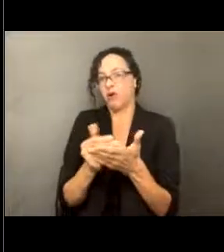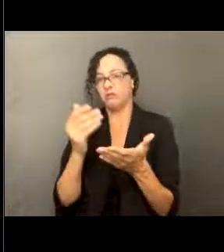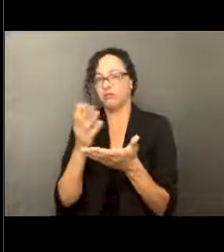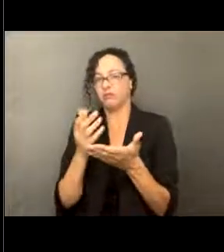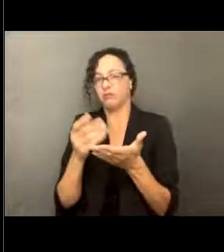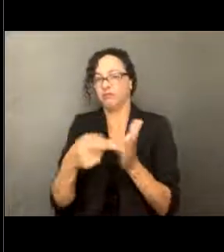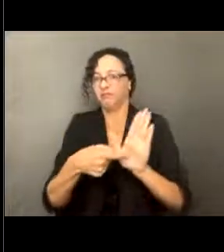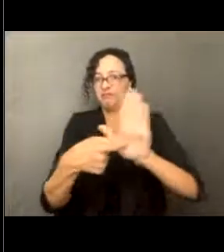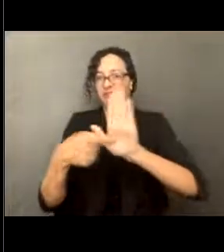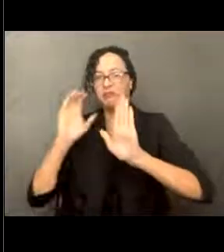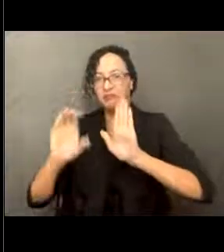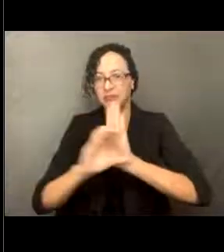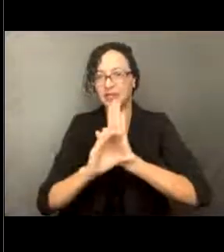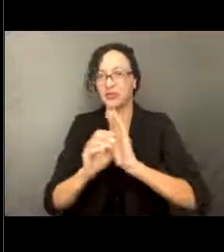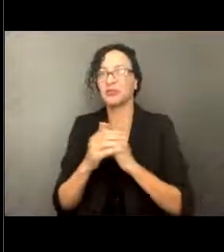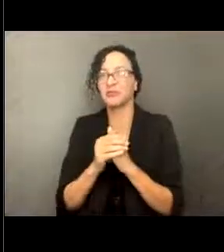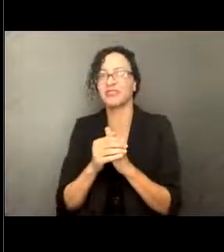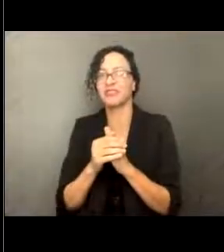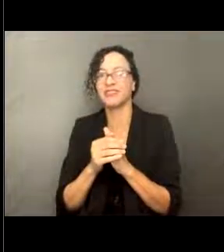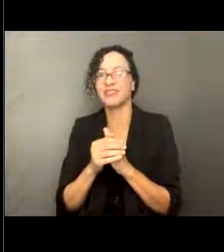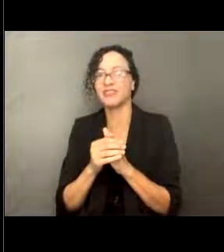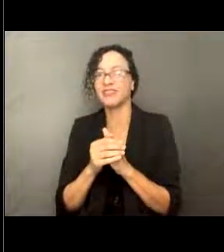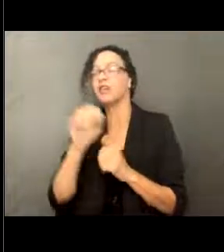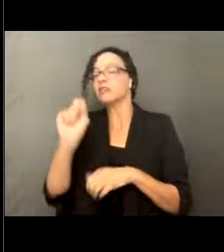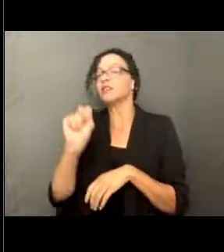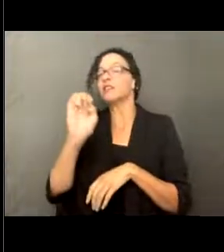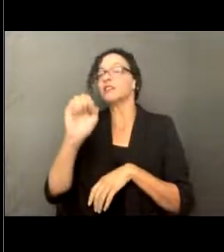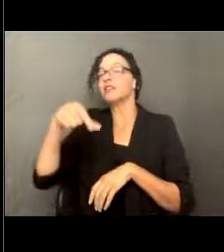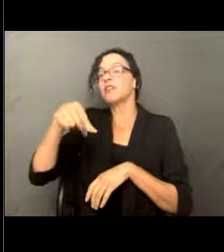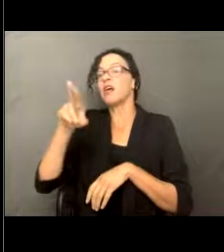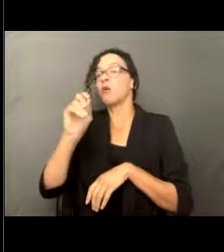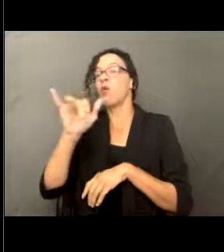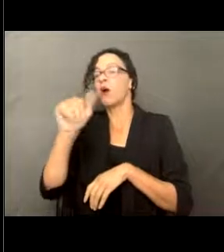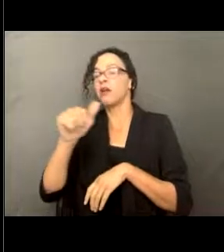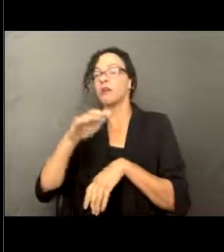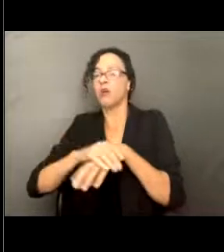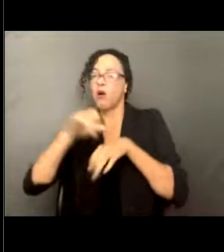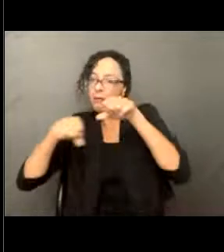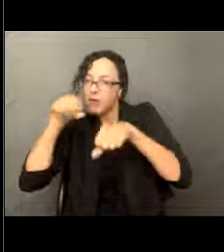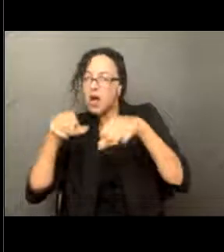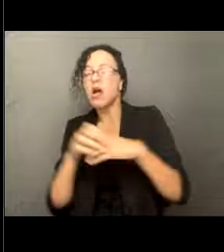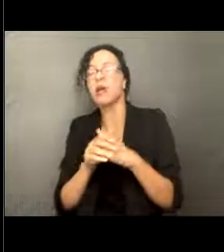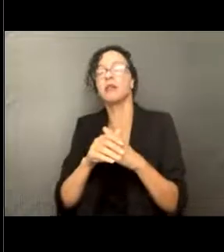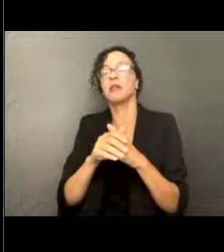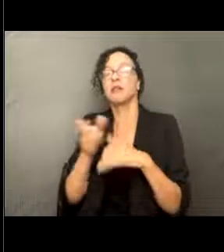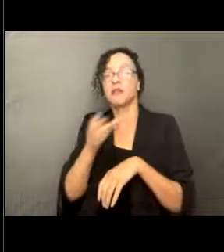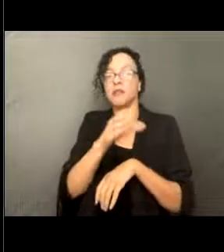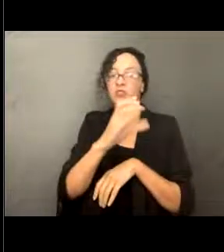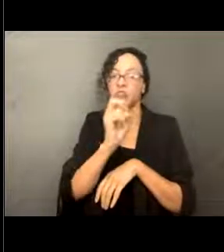There we go. We've got Sequoia riding a bike, Cherry installing some solar panels,